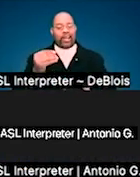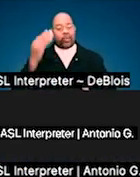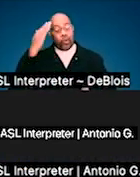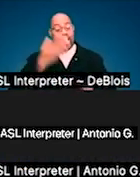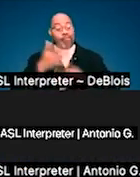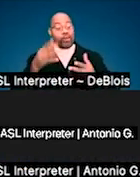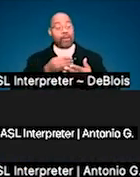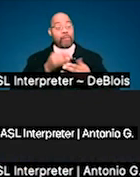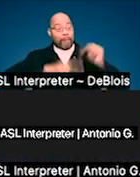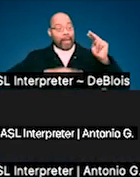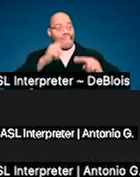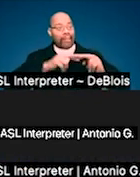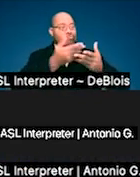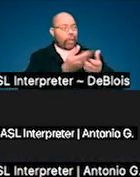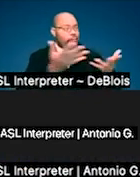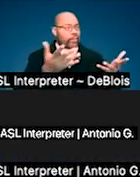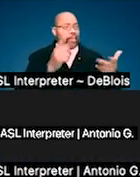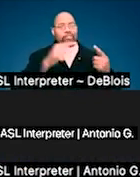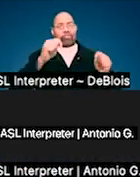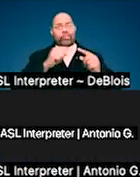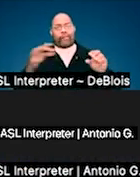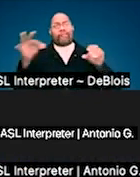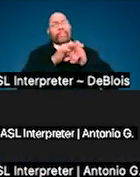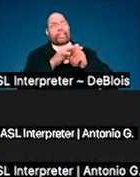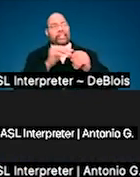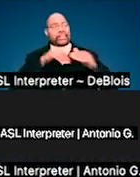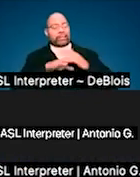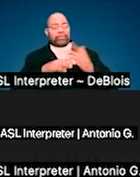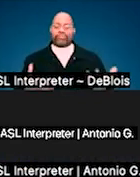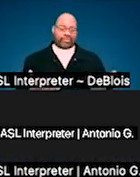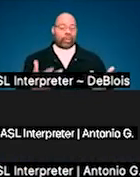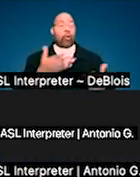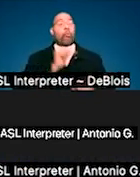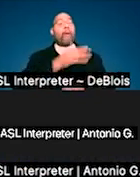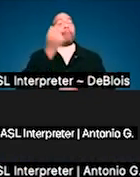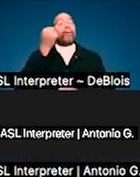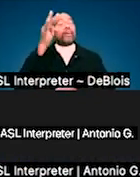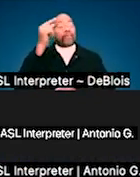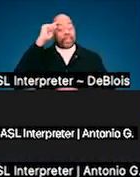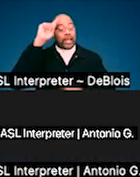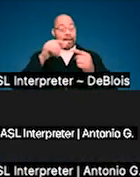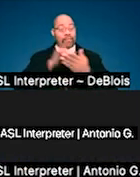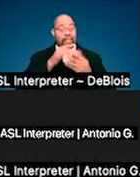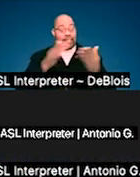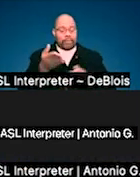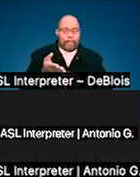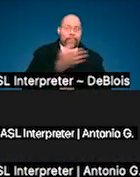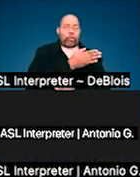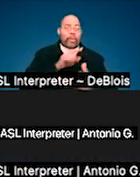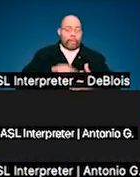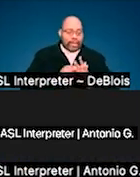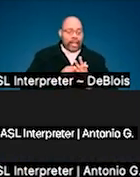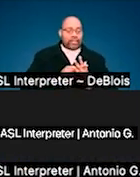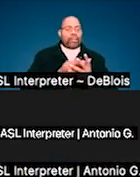you've already built the ship and then trying to make it accessible. It works so much better if you think about these things from the very beginning